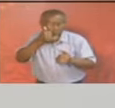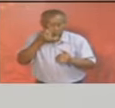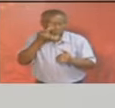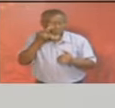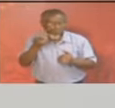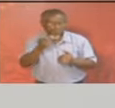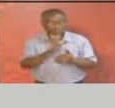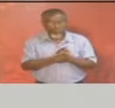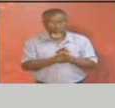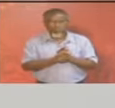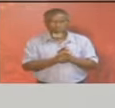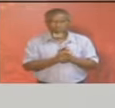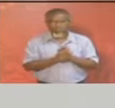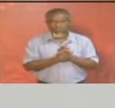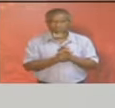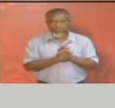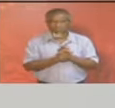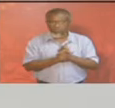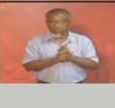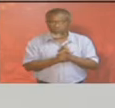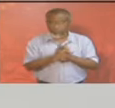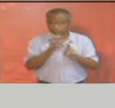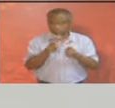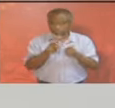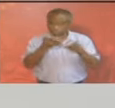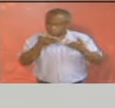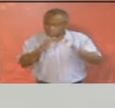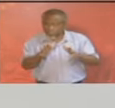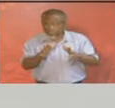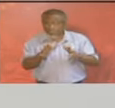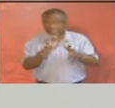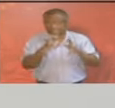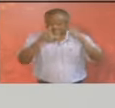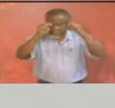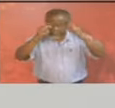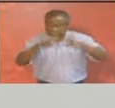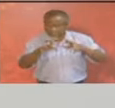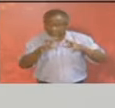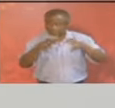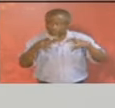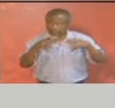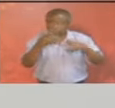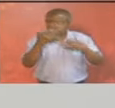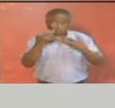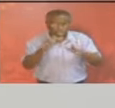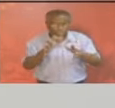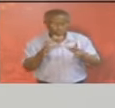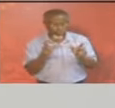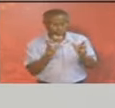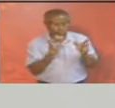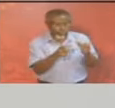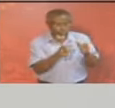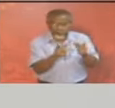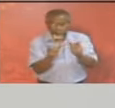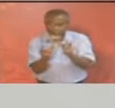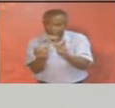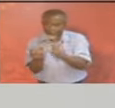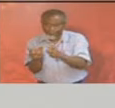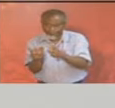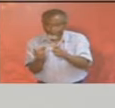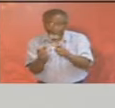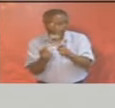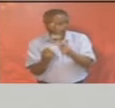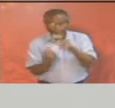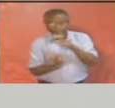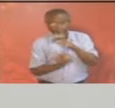already identified, already quarantined, already tested, then turn up as positives. So thank you very much for the